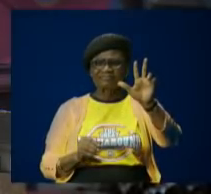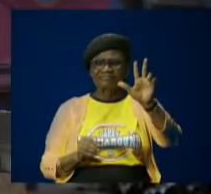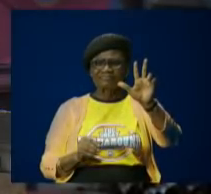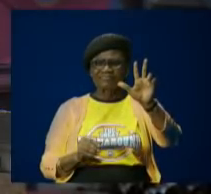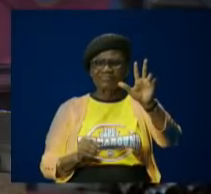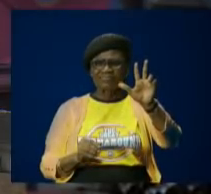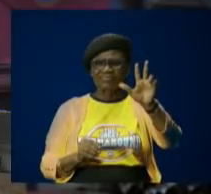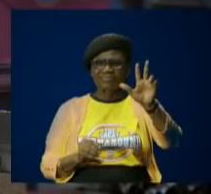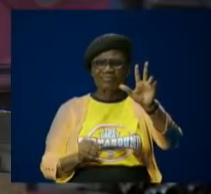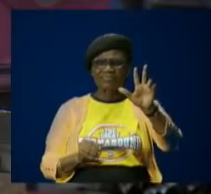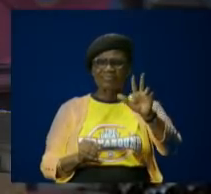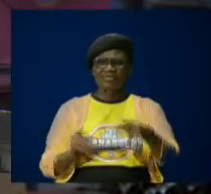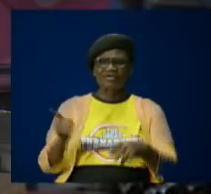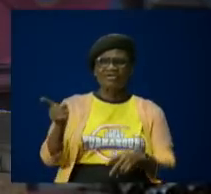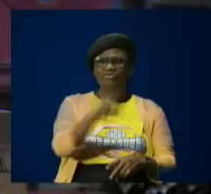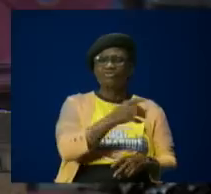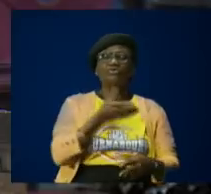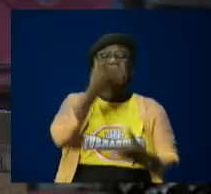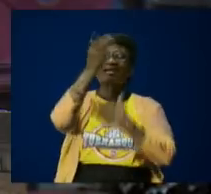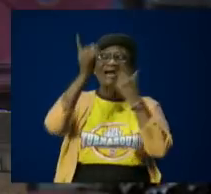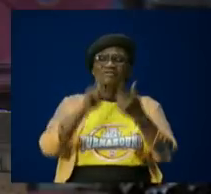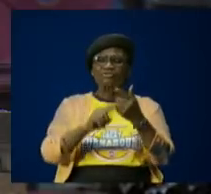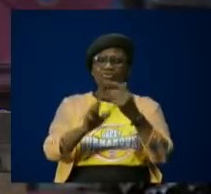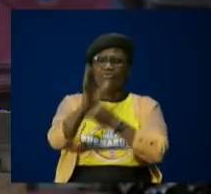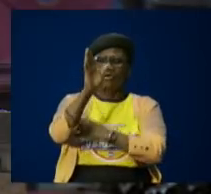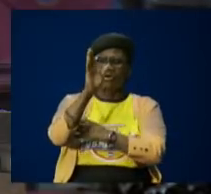three, you will cry to God and say, Father,